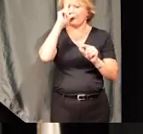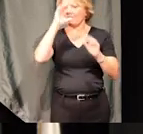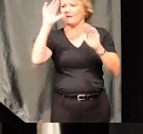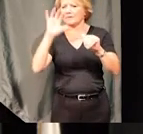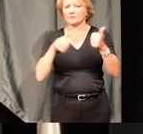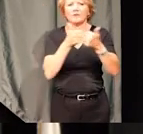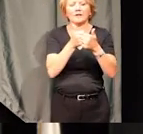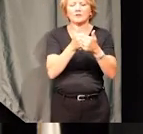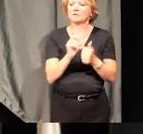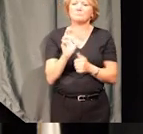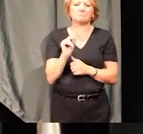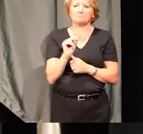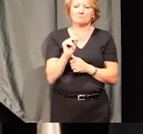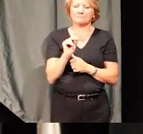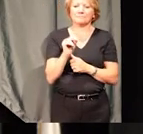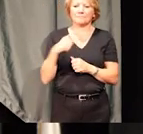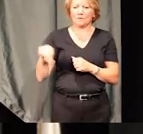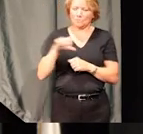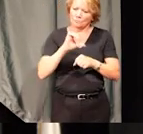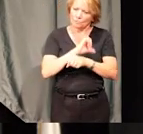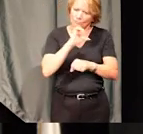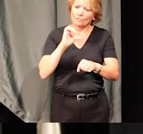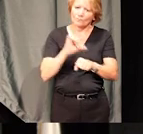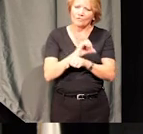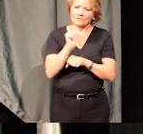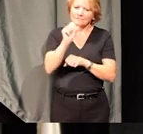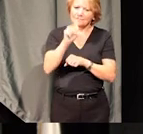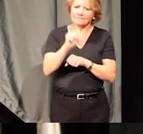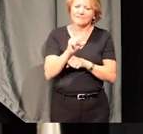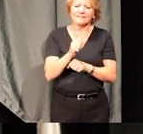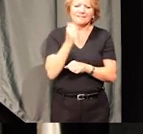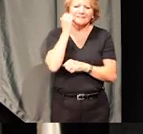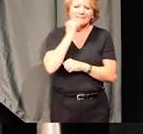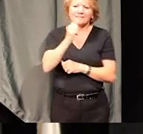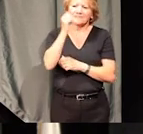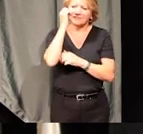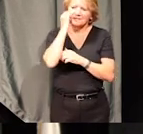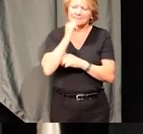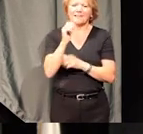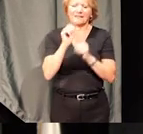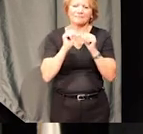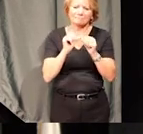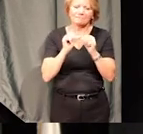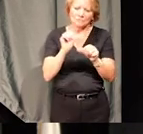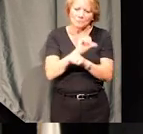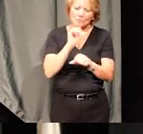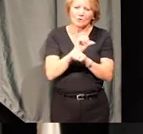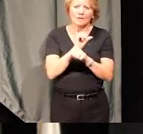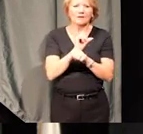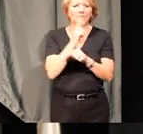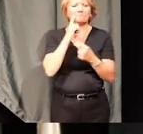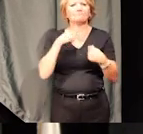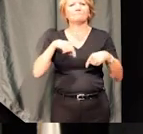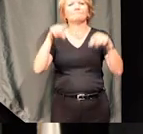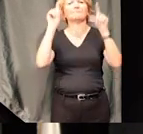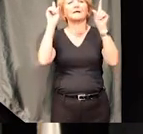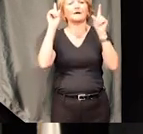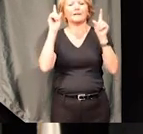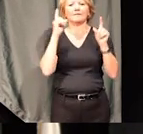challenges. I know you worked hard each and every day to make this happen for